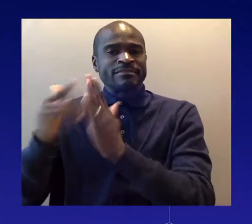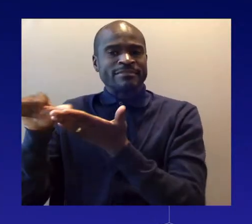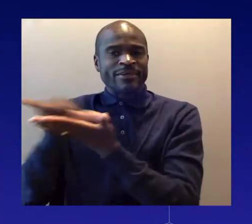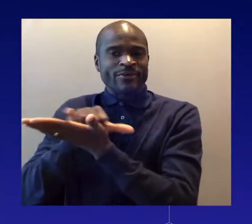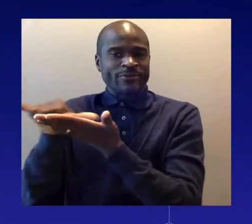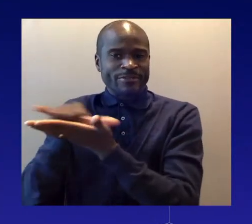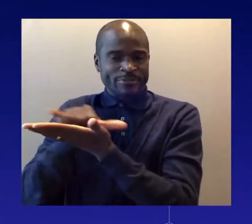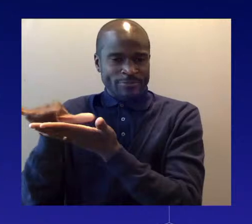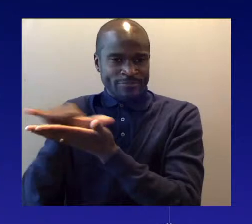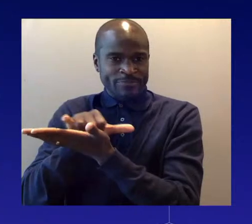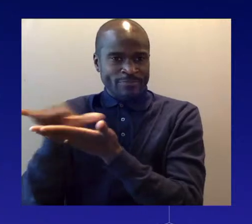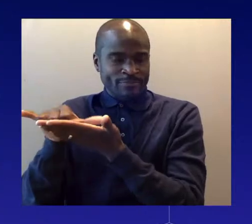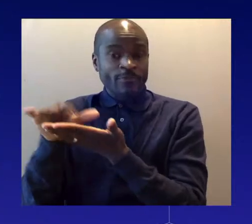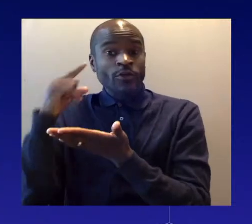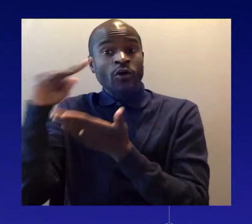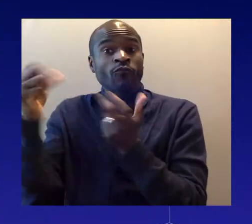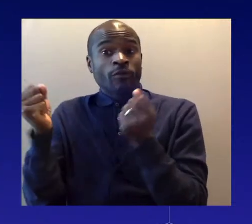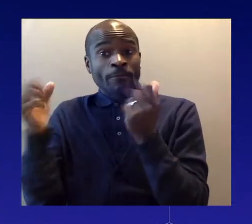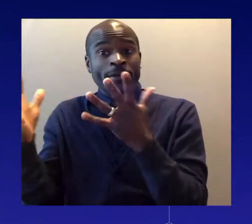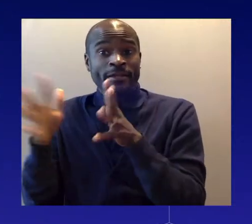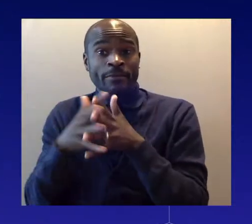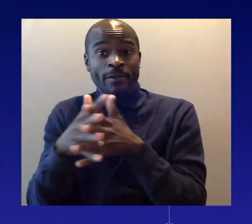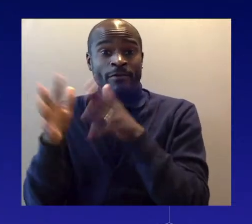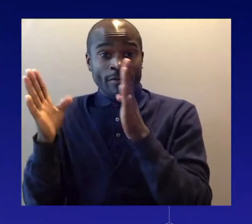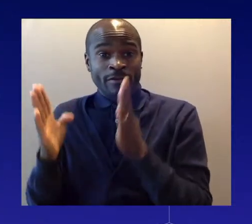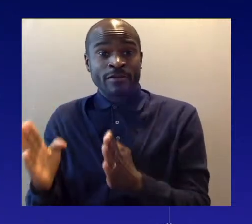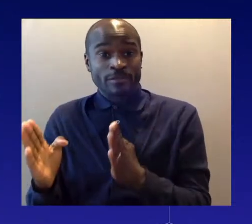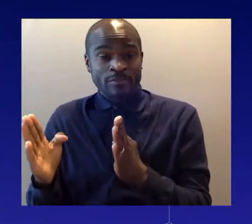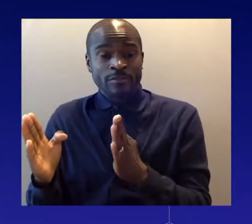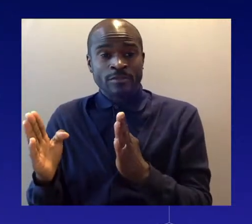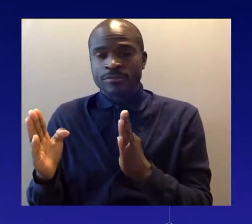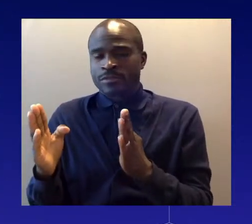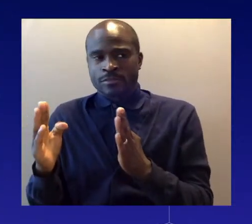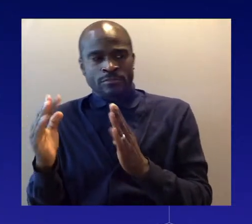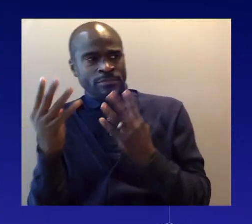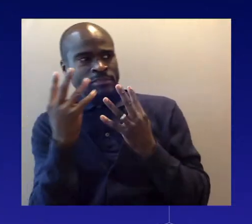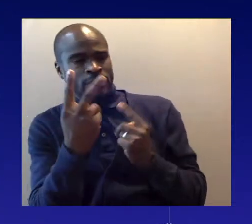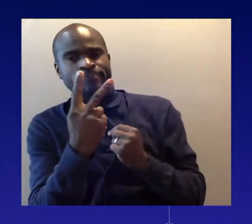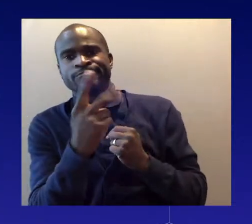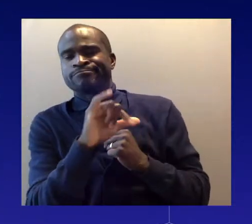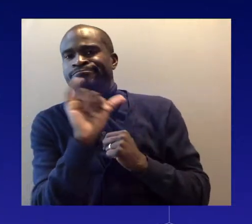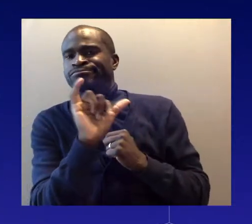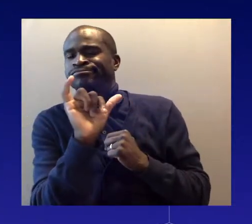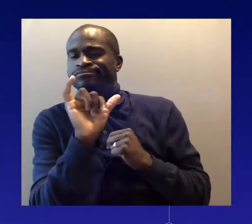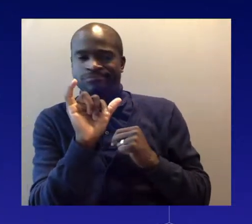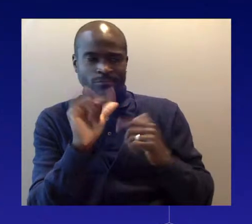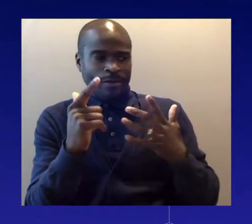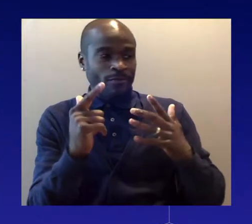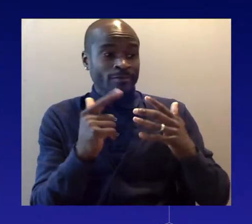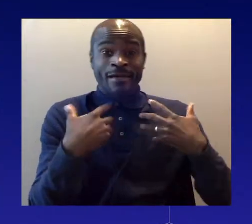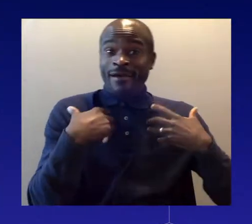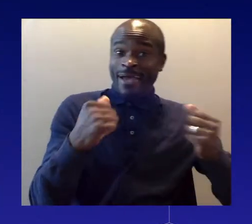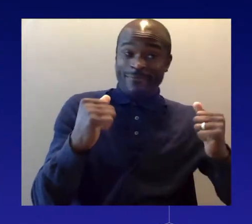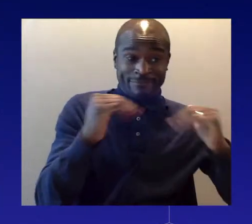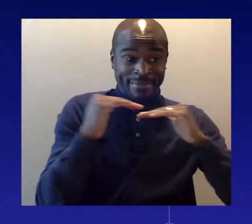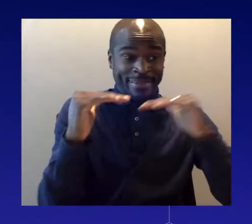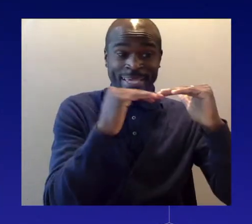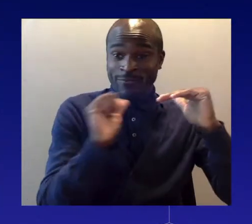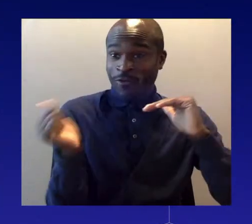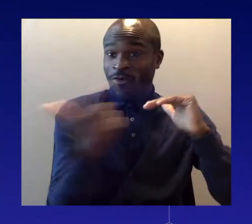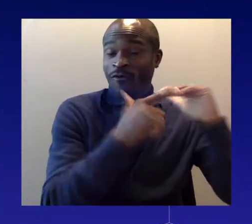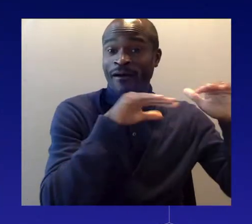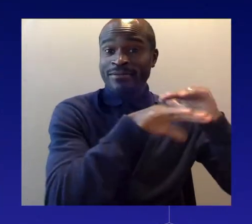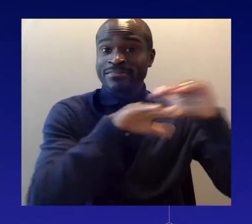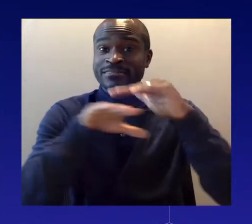Americans, the COVID-19 pandemic laid bare the health disparities that we will discuss today. But for many of us, these